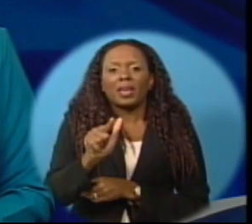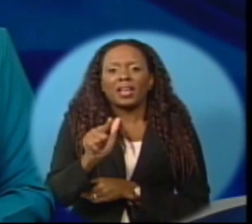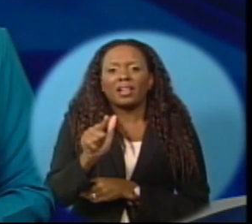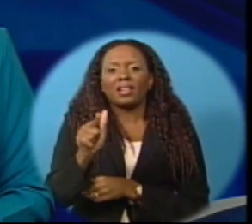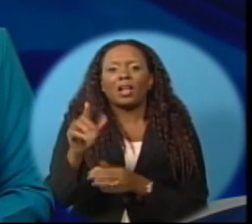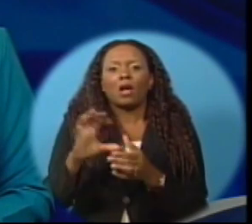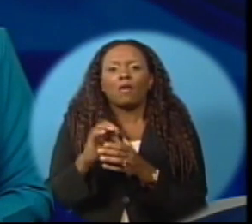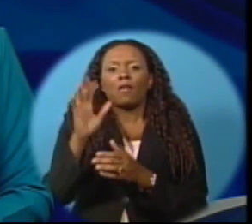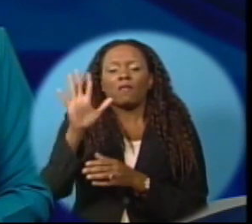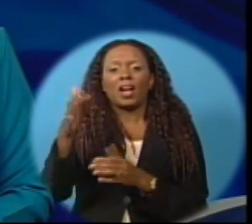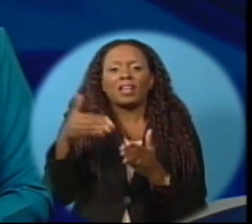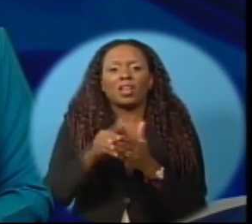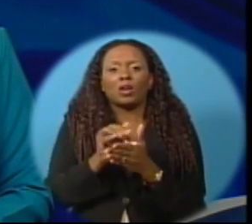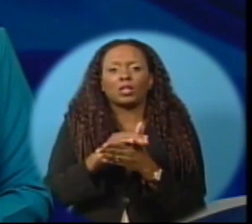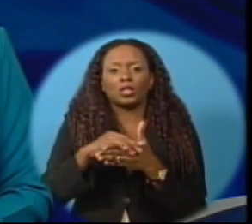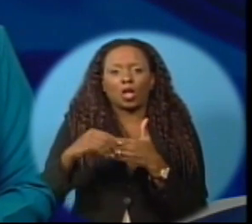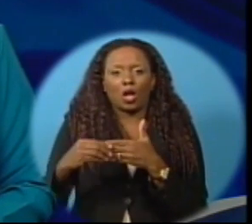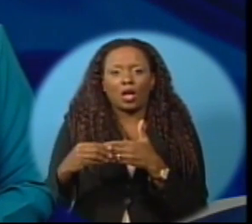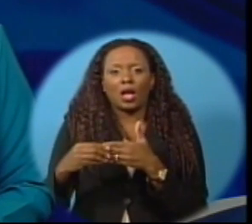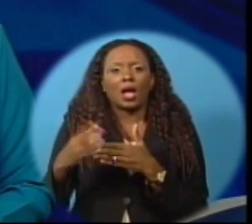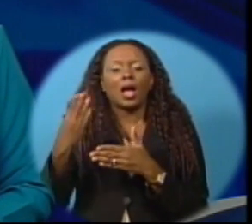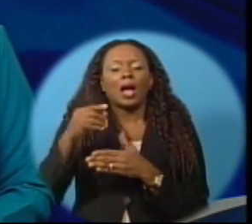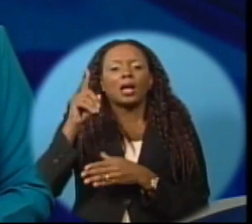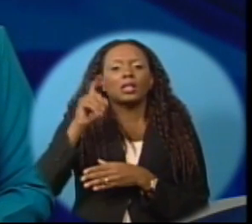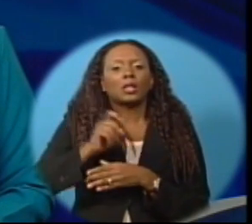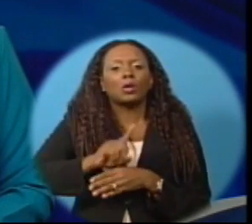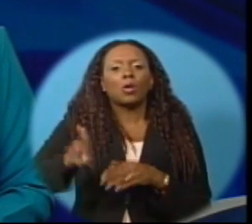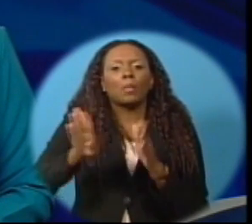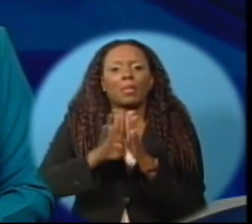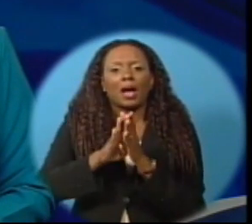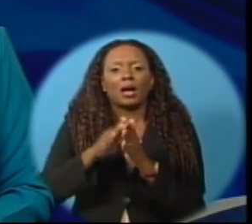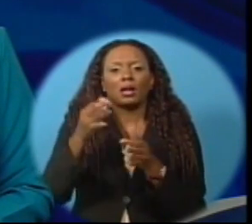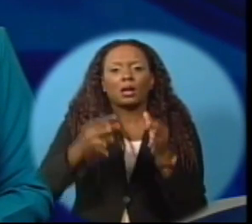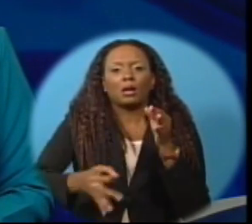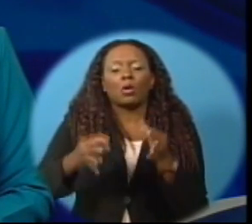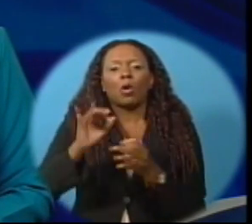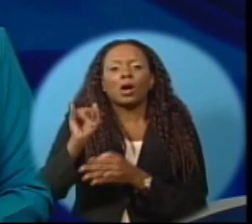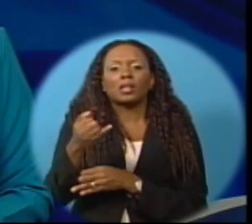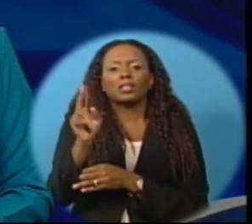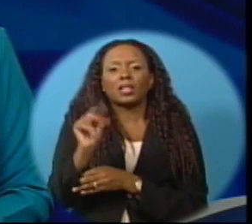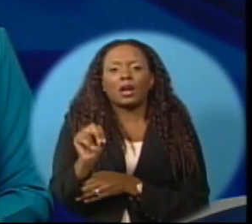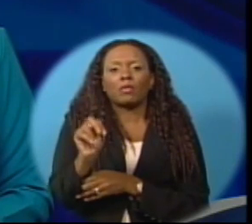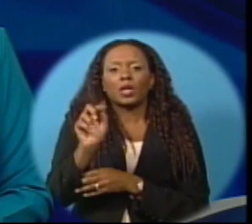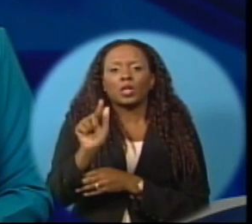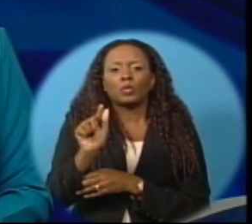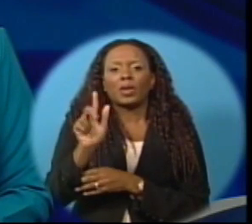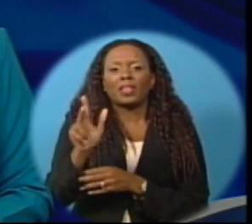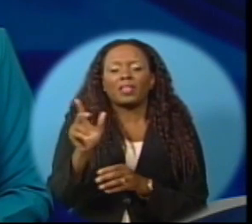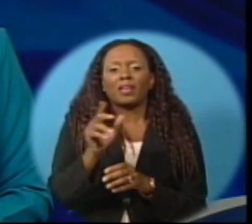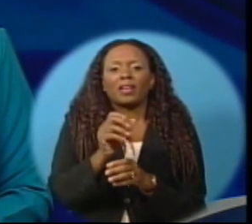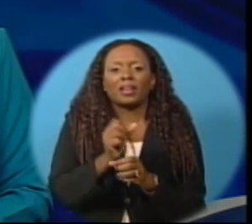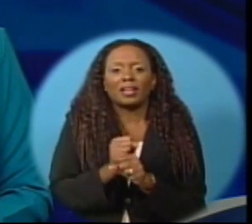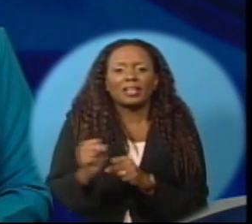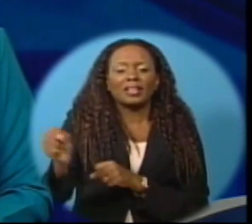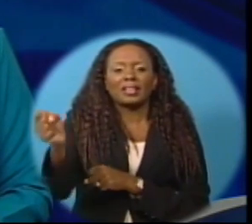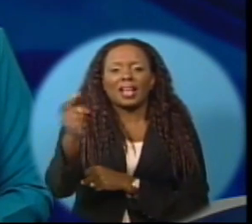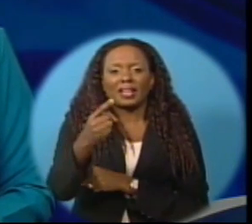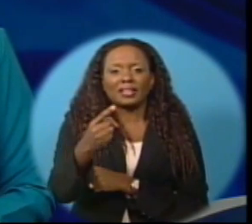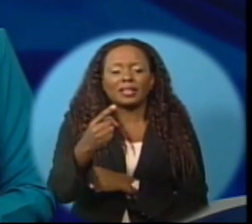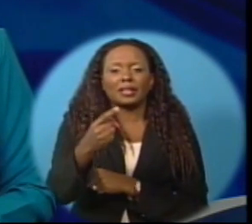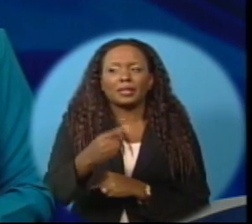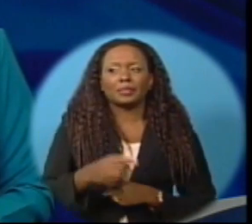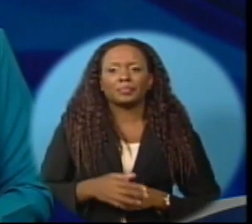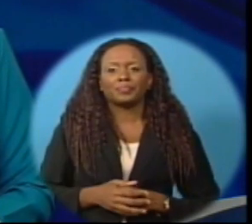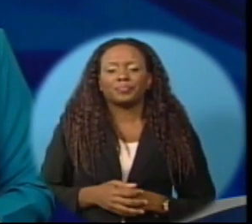of $5,000 with 1 surety and is expected to return to the District A Magistrates Court on January 23rd next year